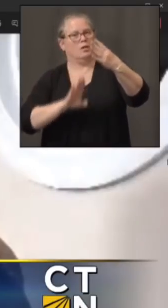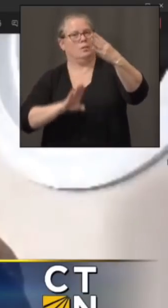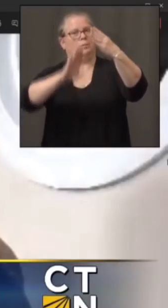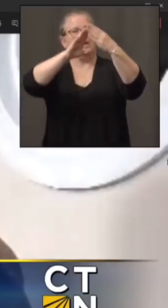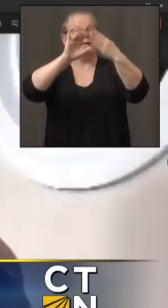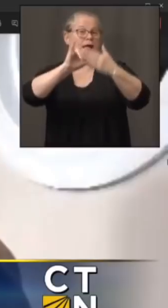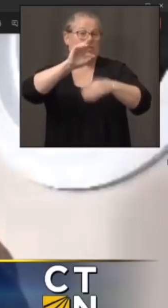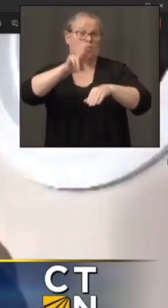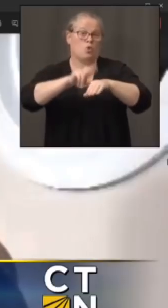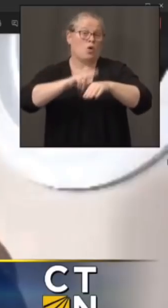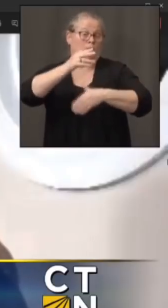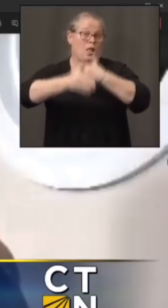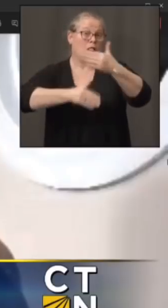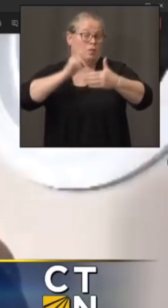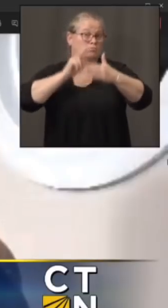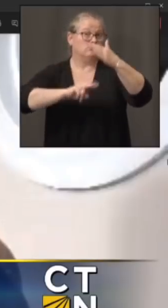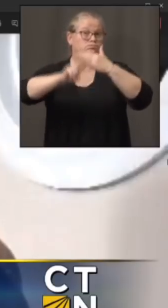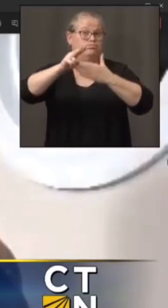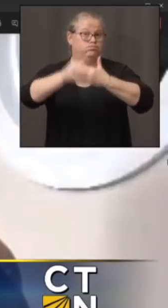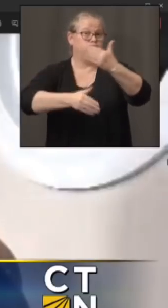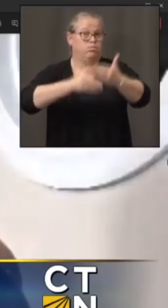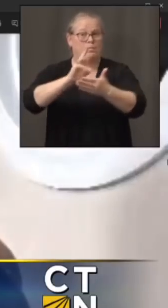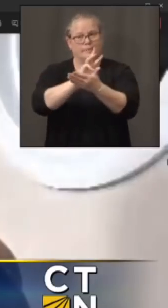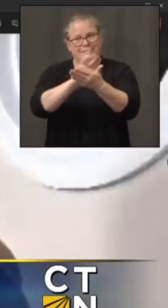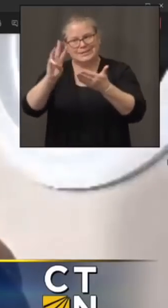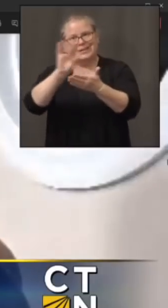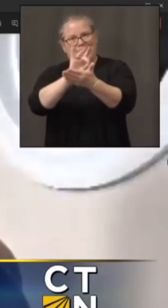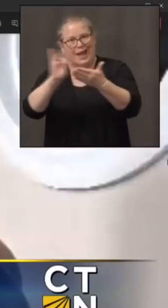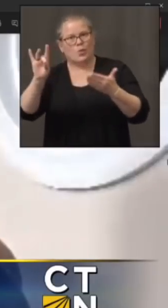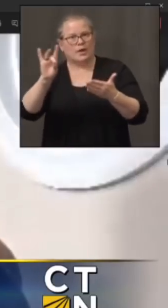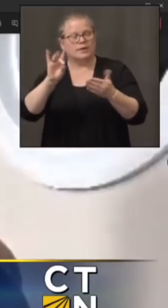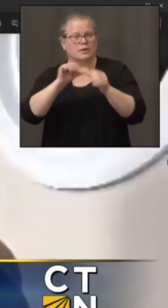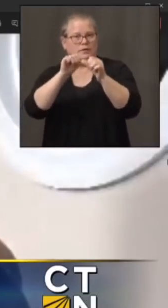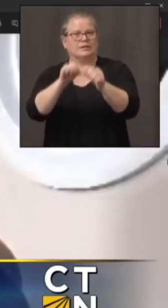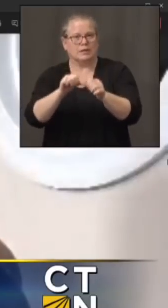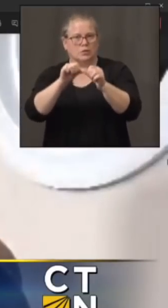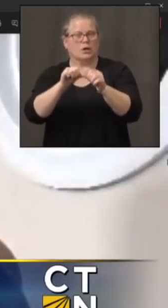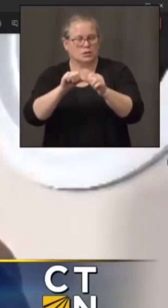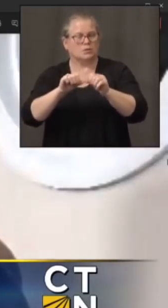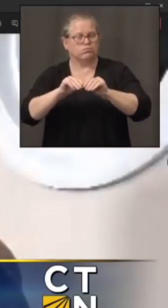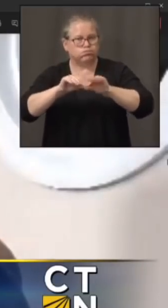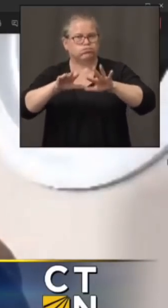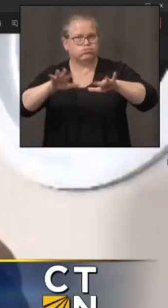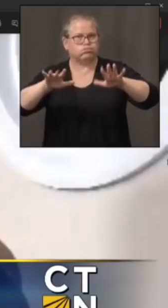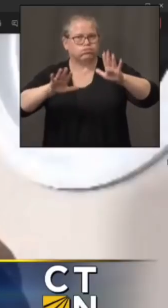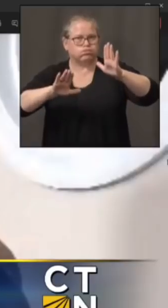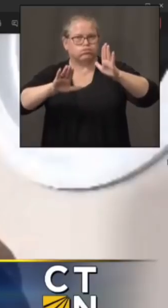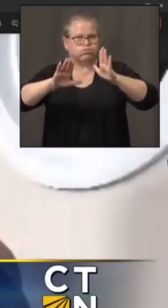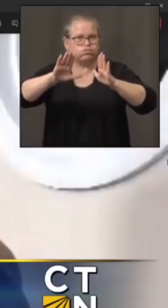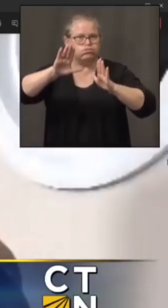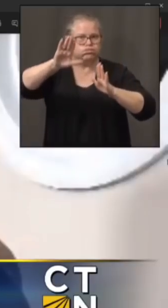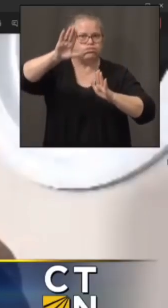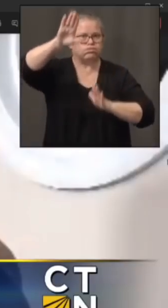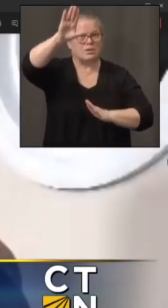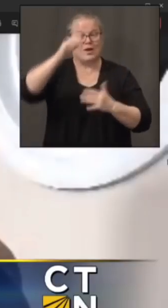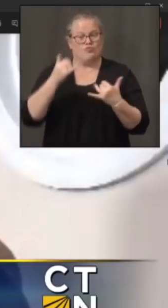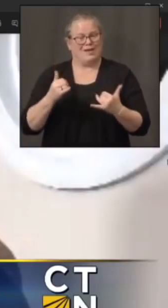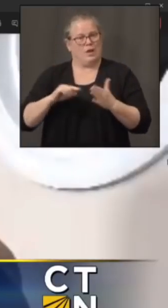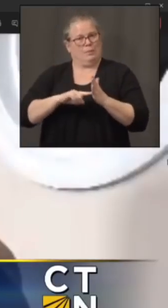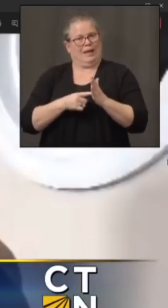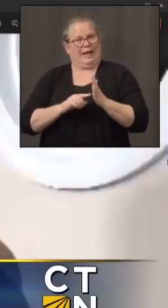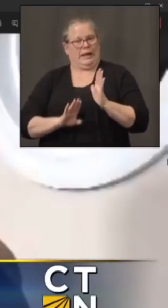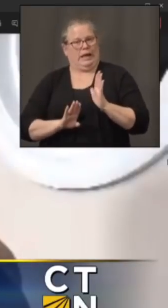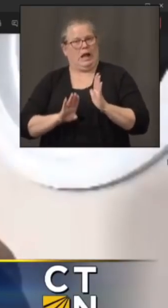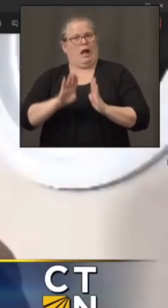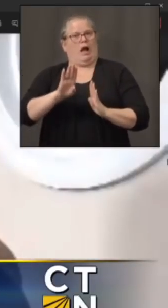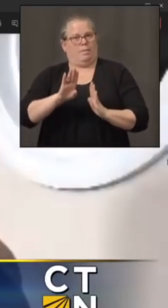normal process, 6 to 8 weeks of continued growth and spread. We're really at the beginning of the steep part of the epidemic curve